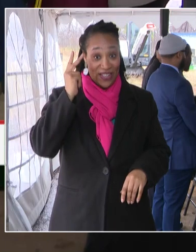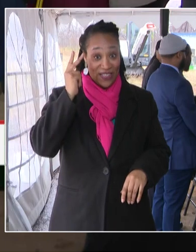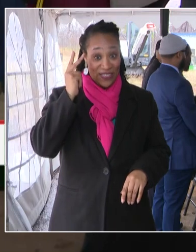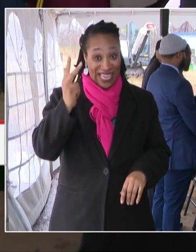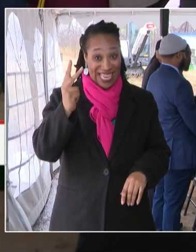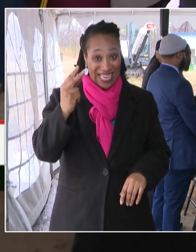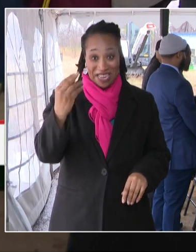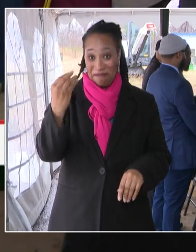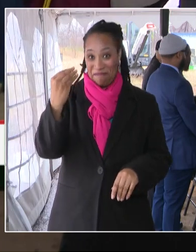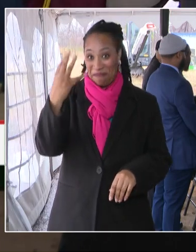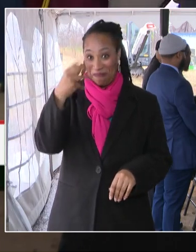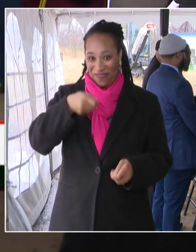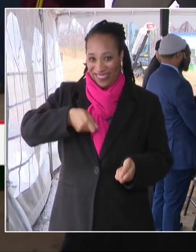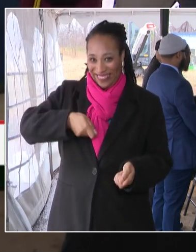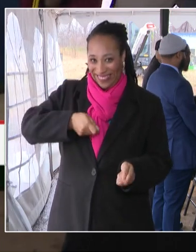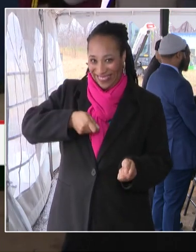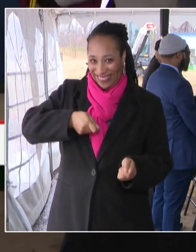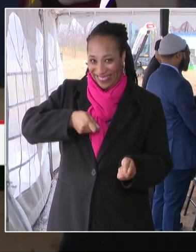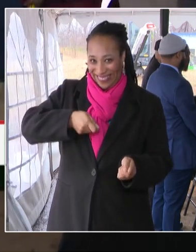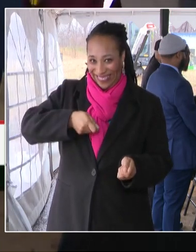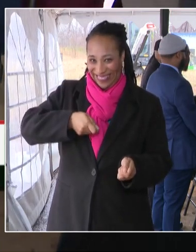3.